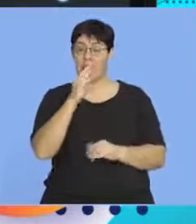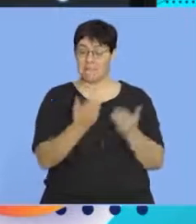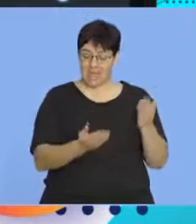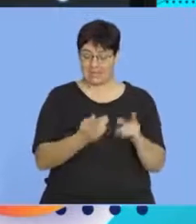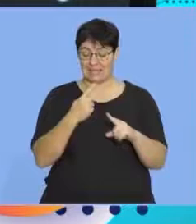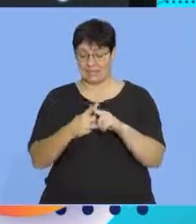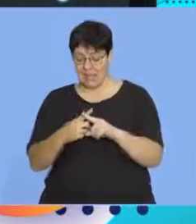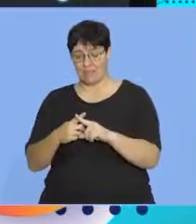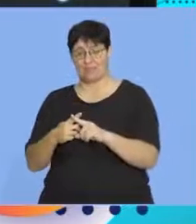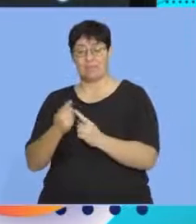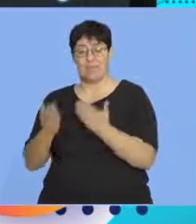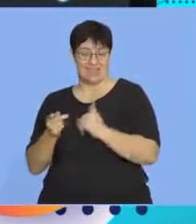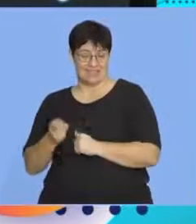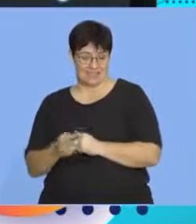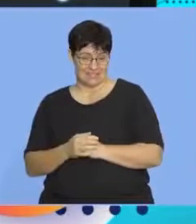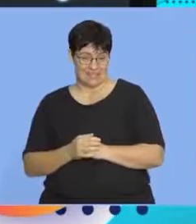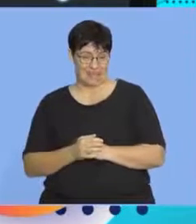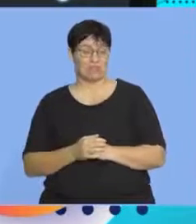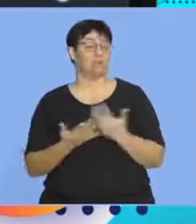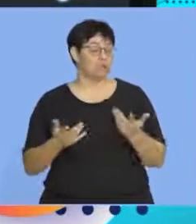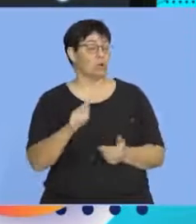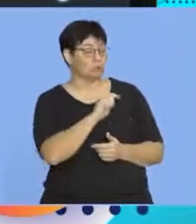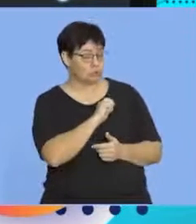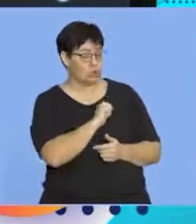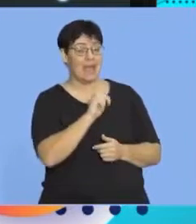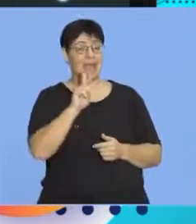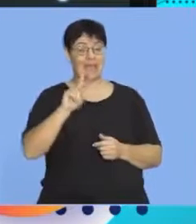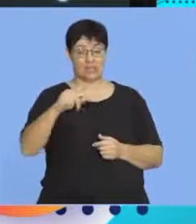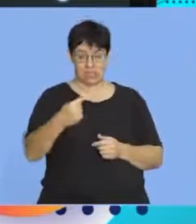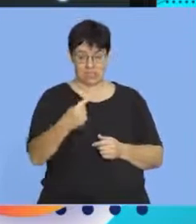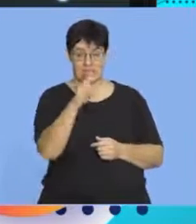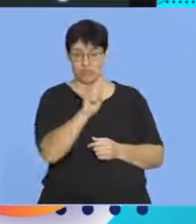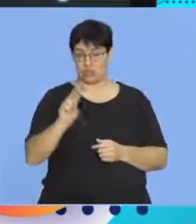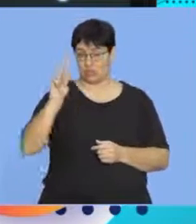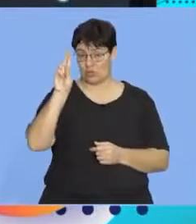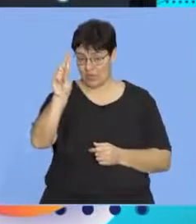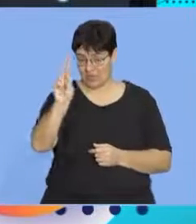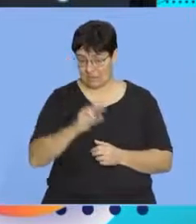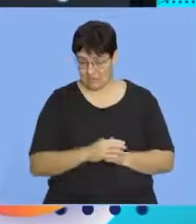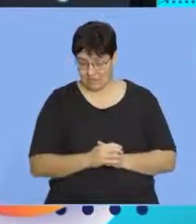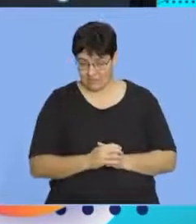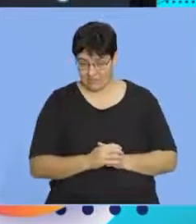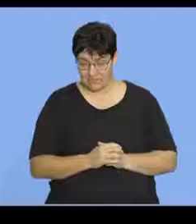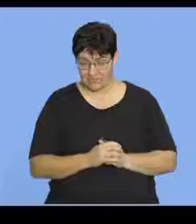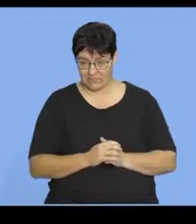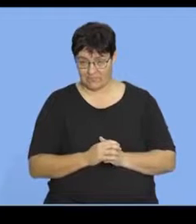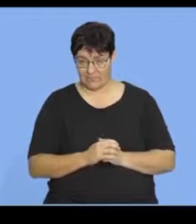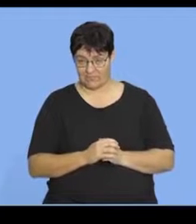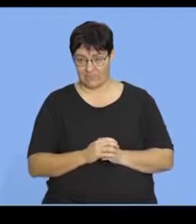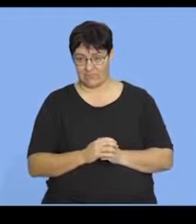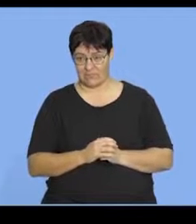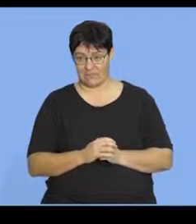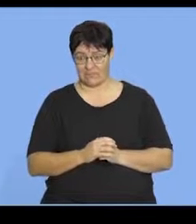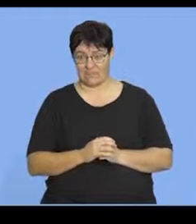mass times mass, so it's actually kilograms squared.